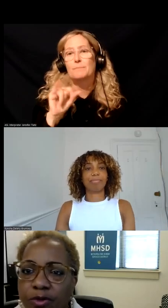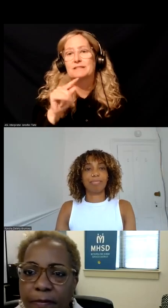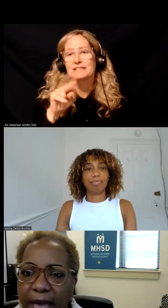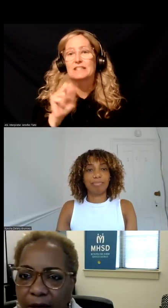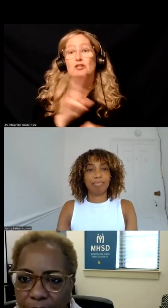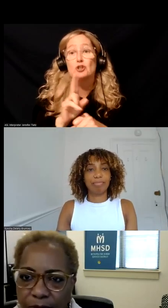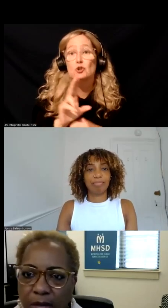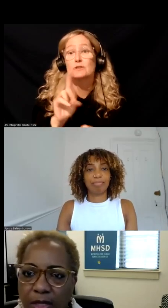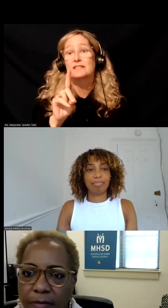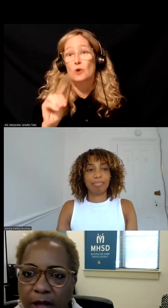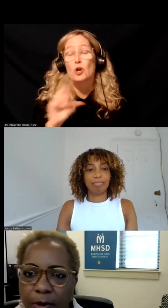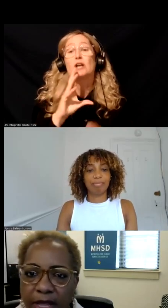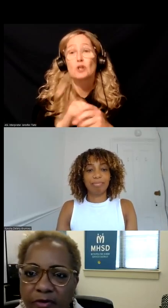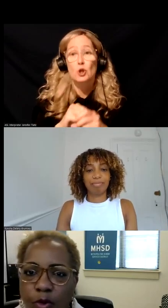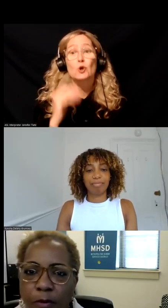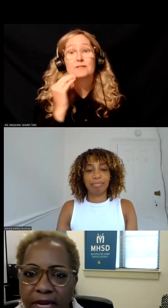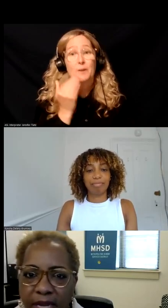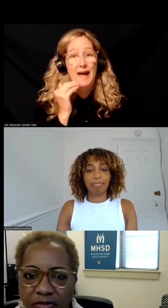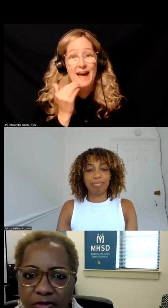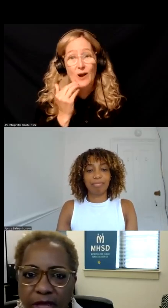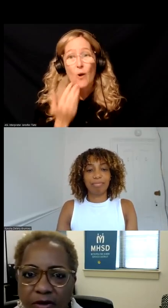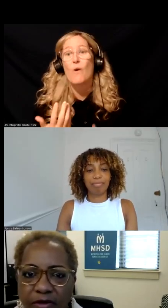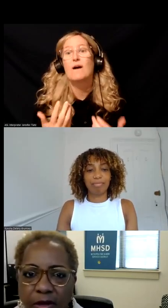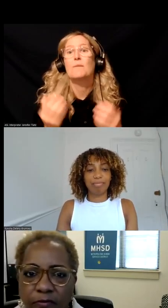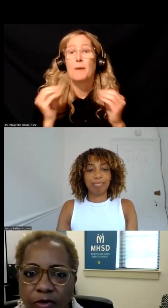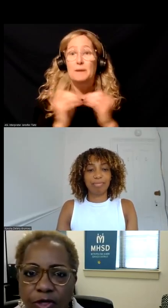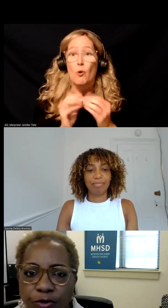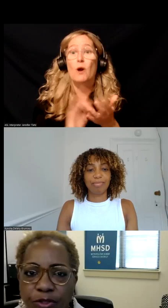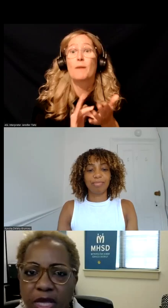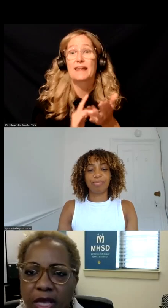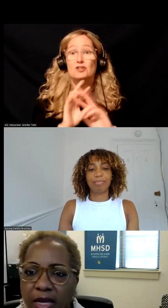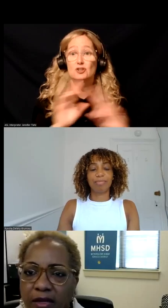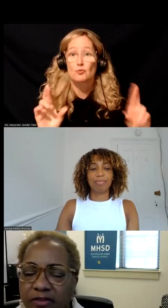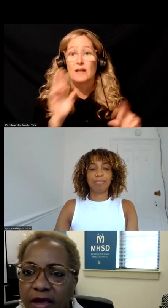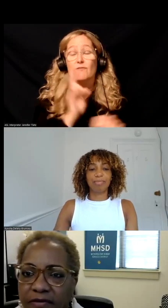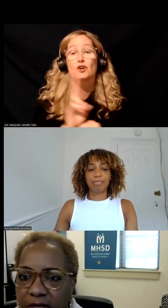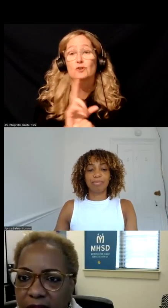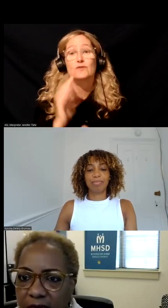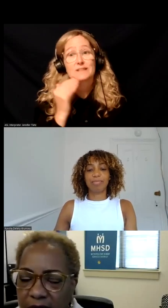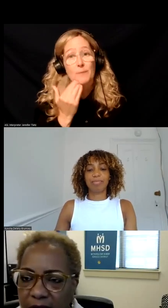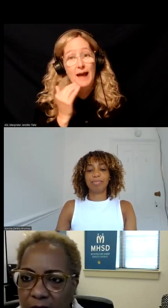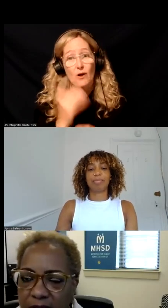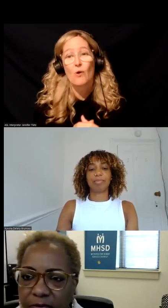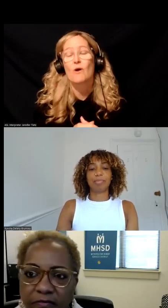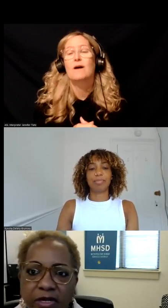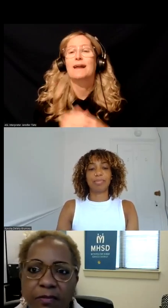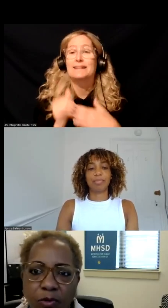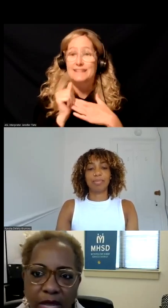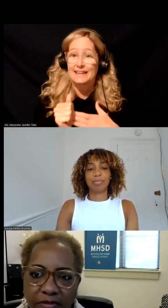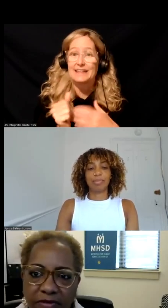to include tobacco. Tobacco probably has more medications that are available for use and is definitely the leading cause